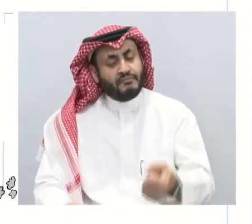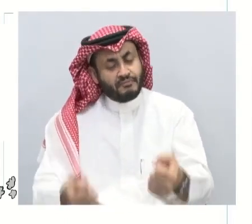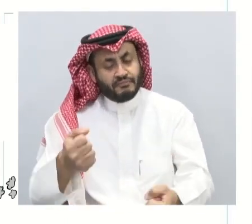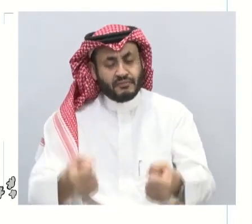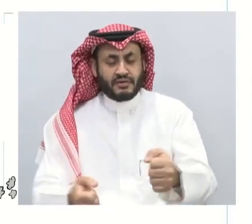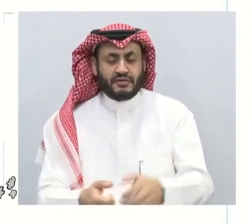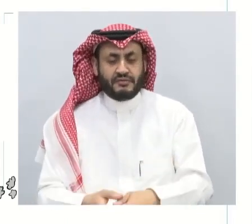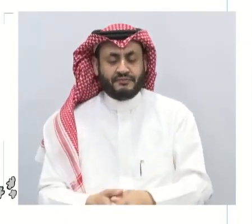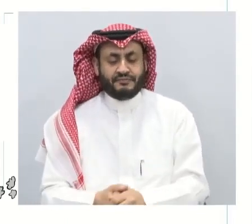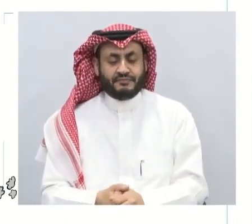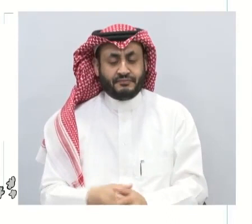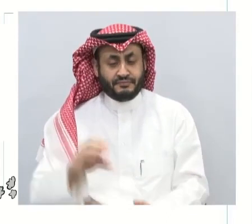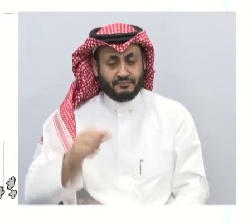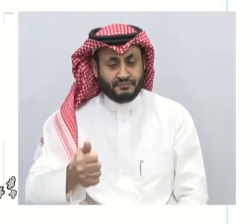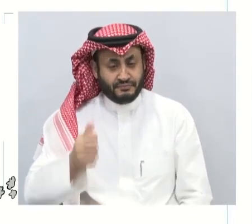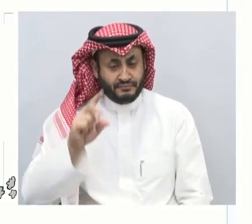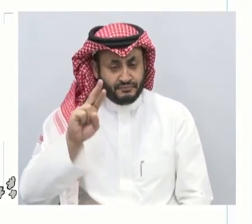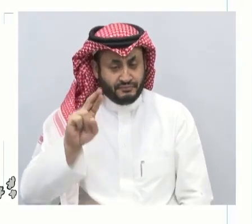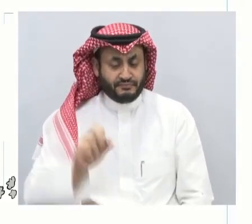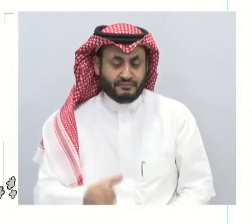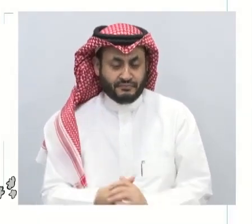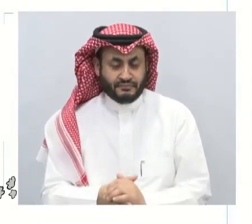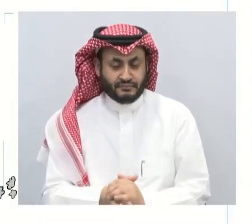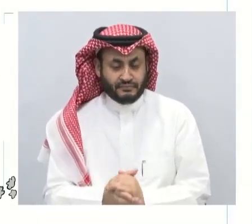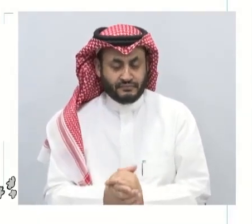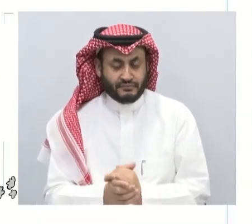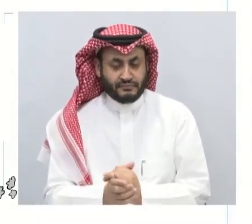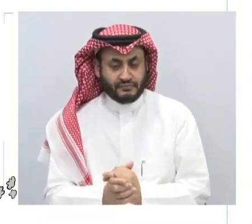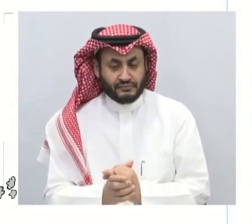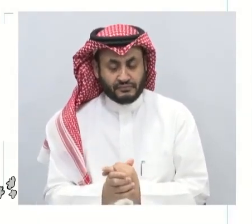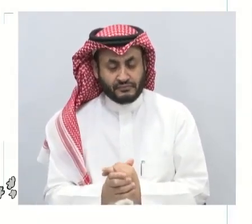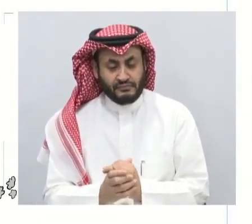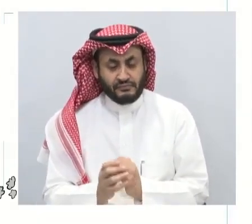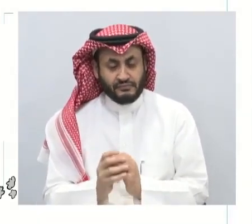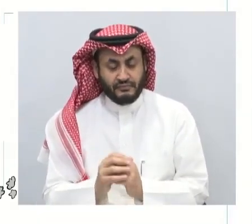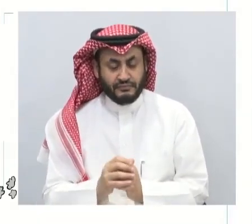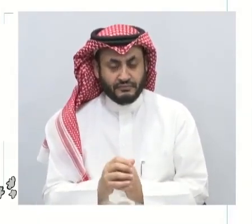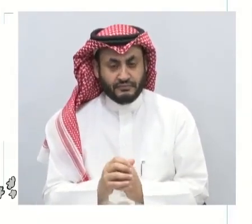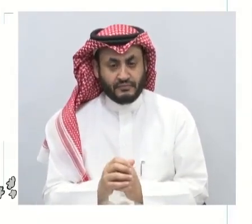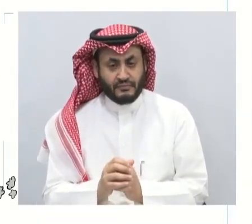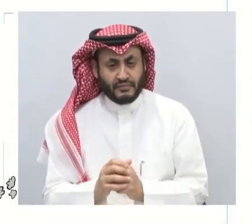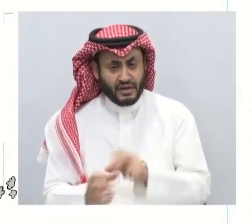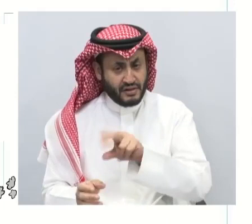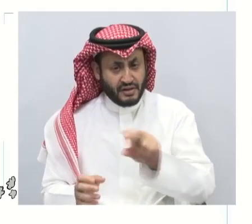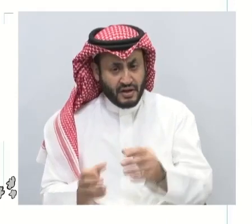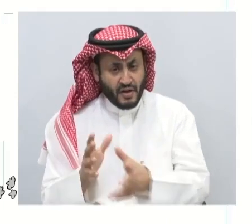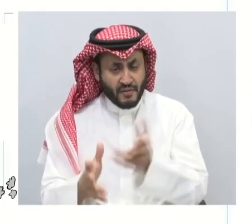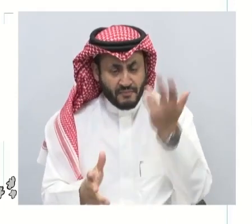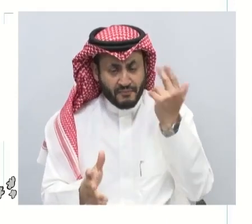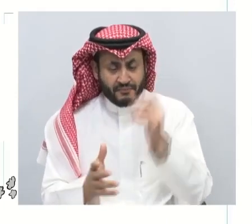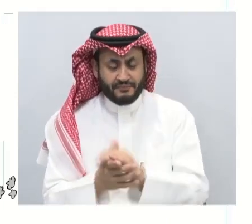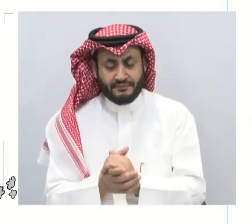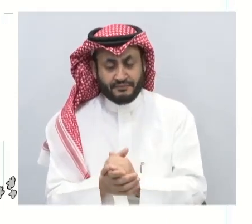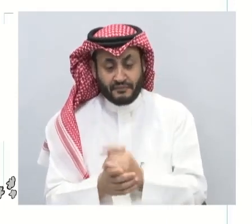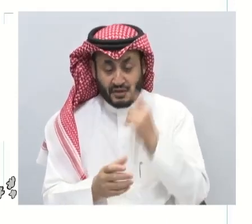I'll drive. That means I will go by car. Okay, you notice here, as we said before, we use will